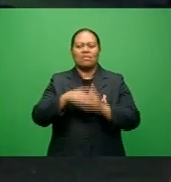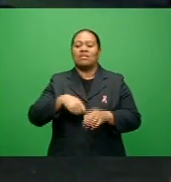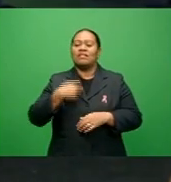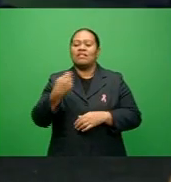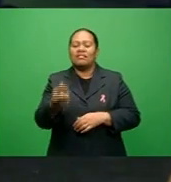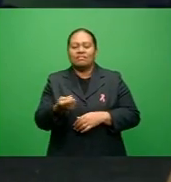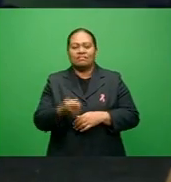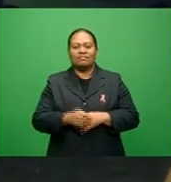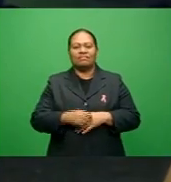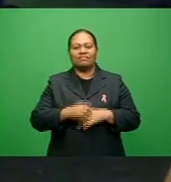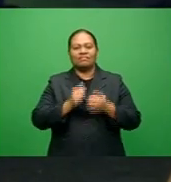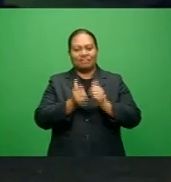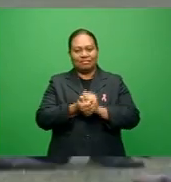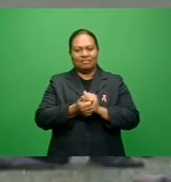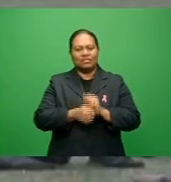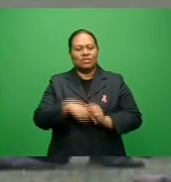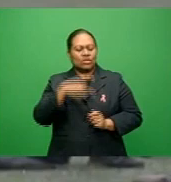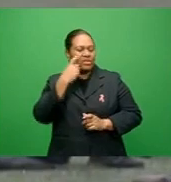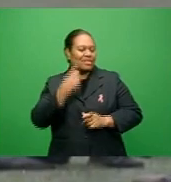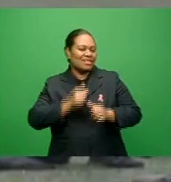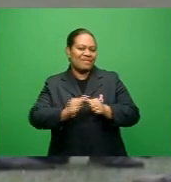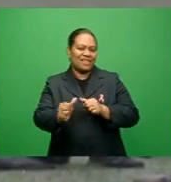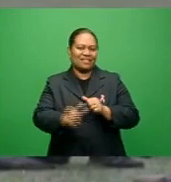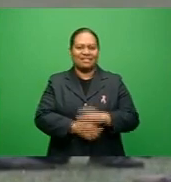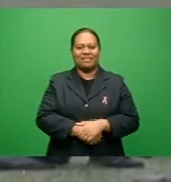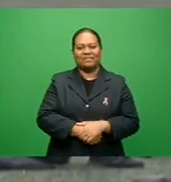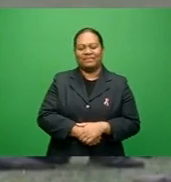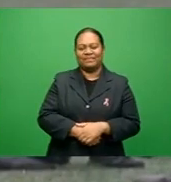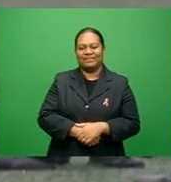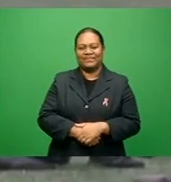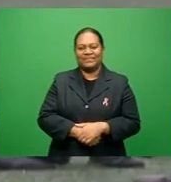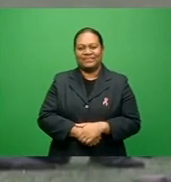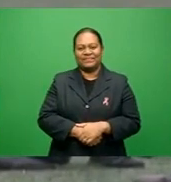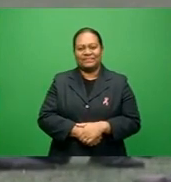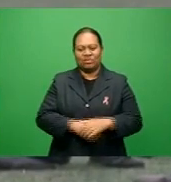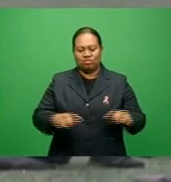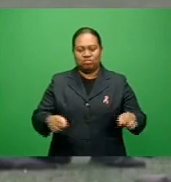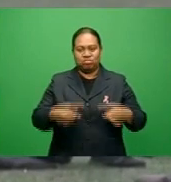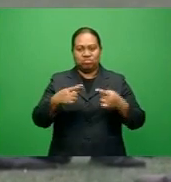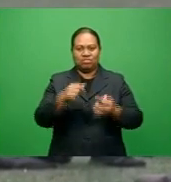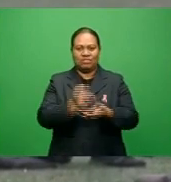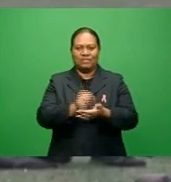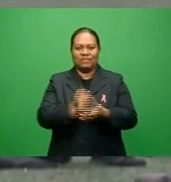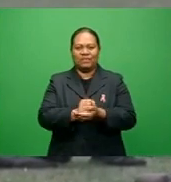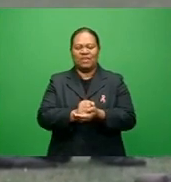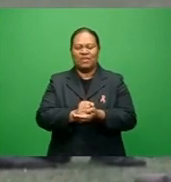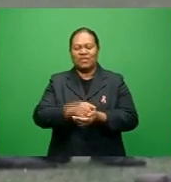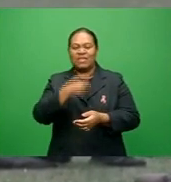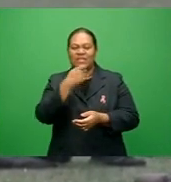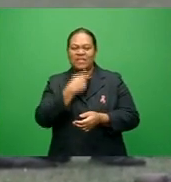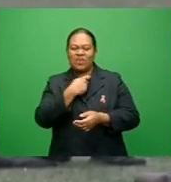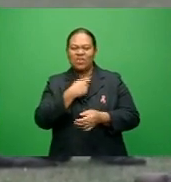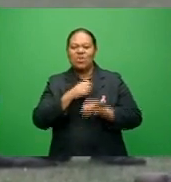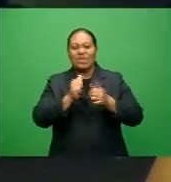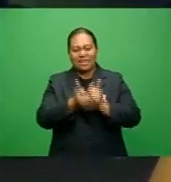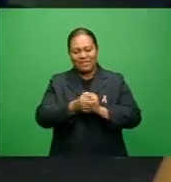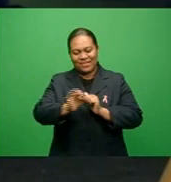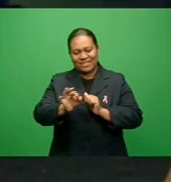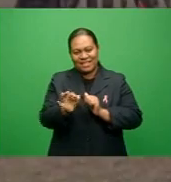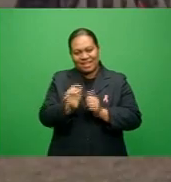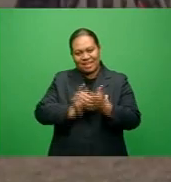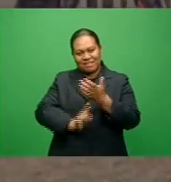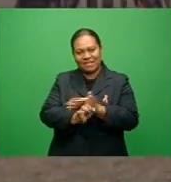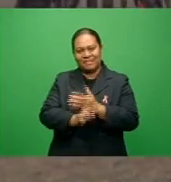at the moment. Trying our best to be competitive for these few Skipper games